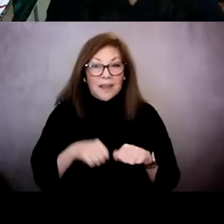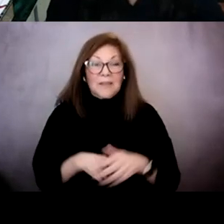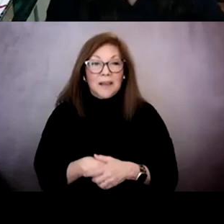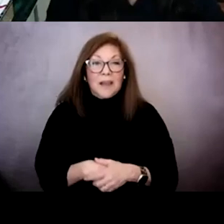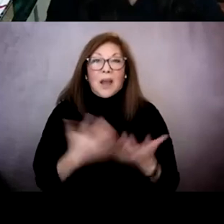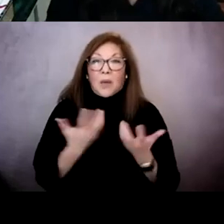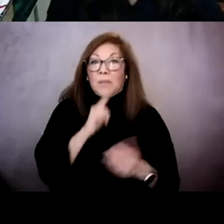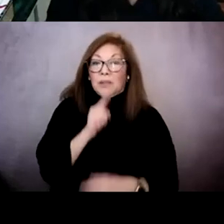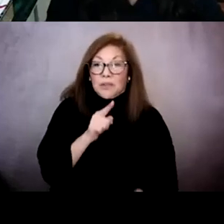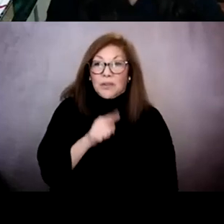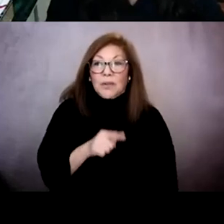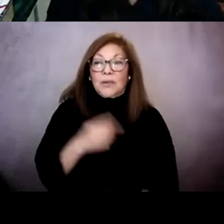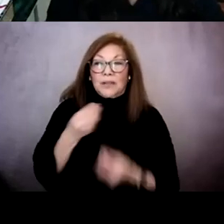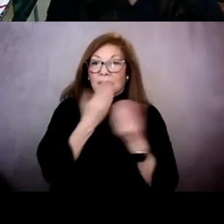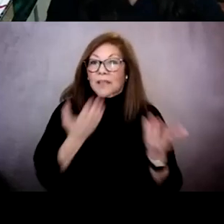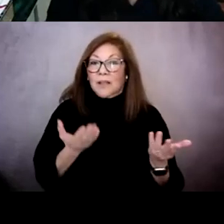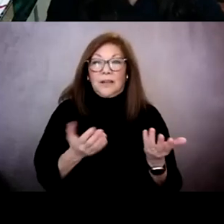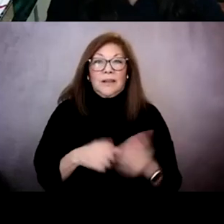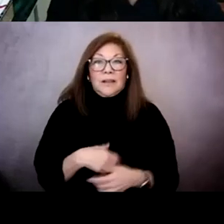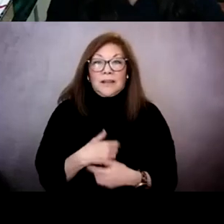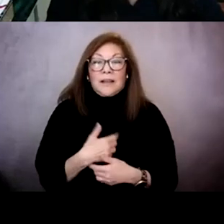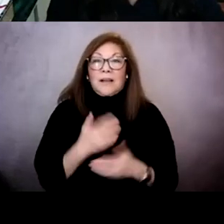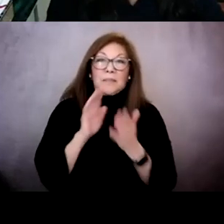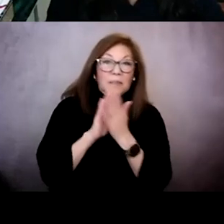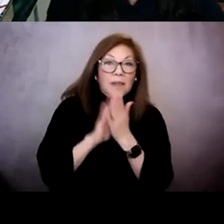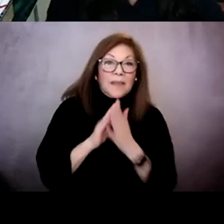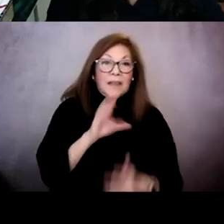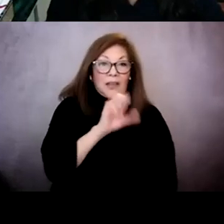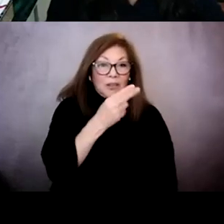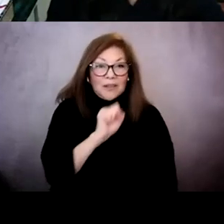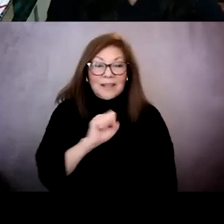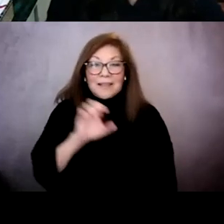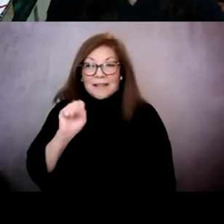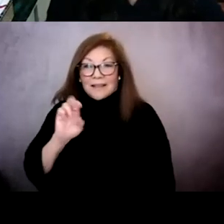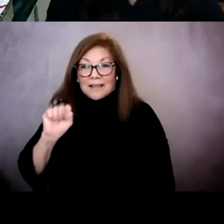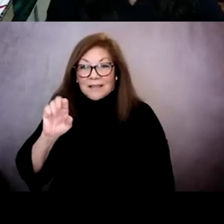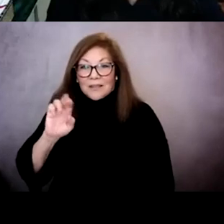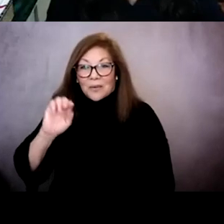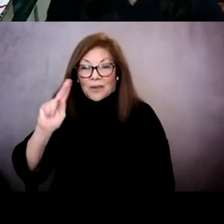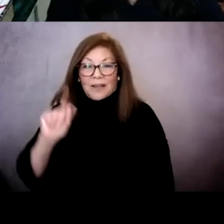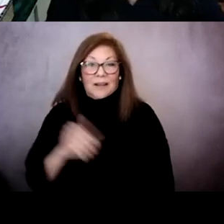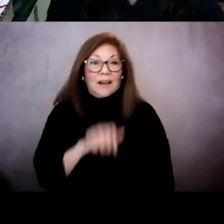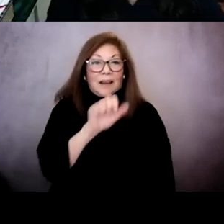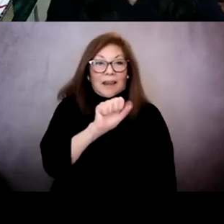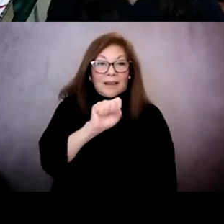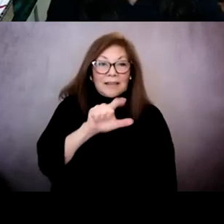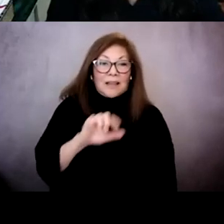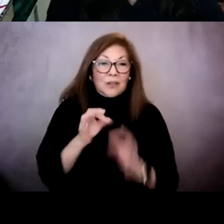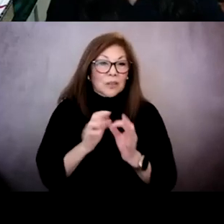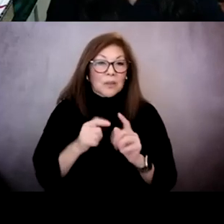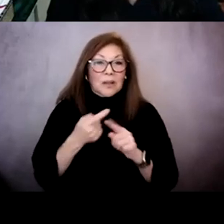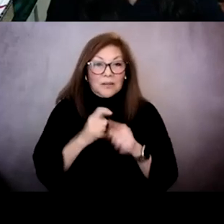want to make sure to give just a huge shout out, huge thanks to Chris and Sarika, our ASL interpreters from Pro